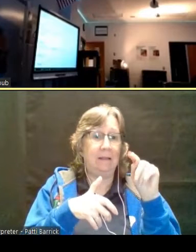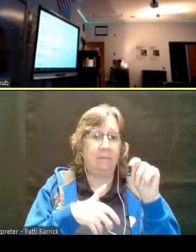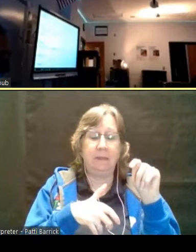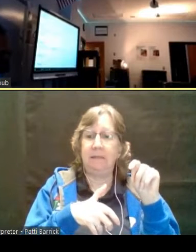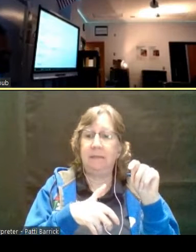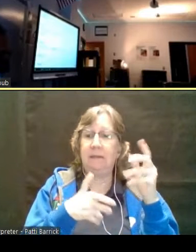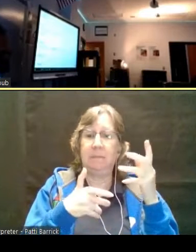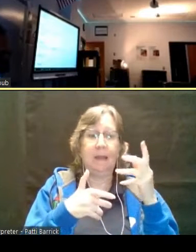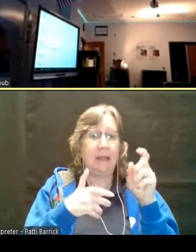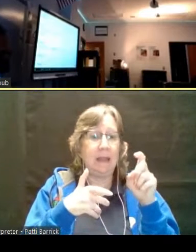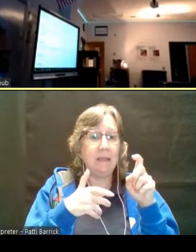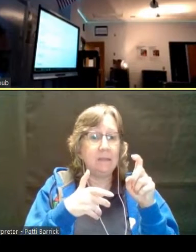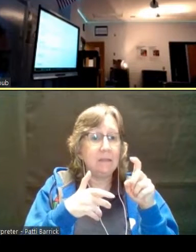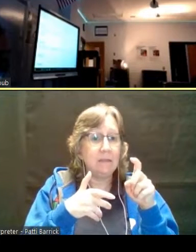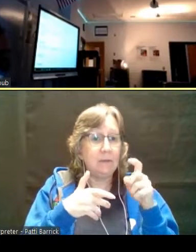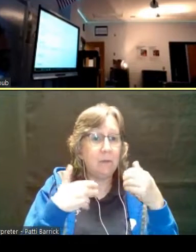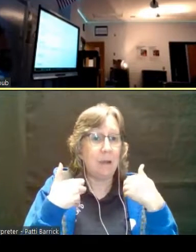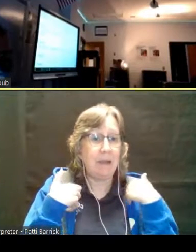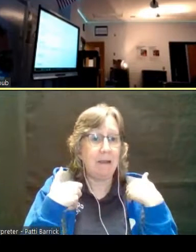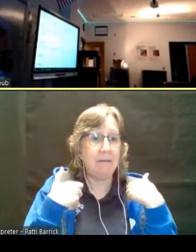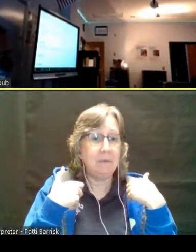what do they always go with?